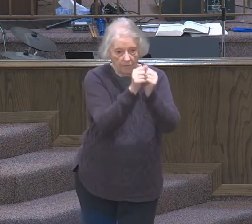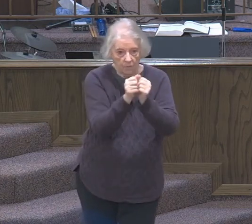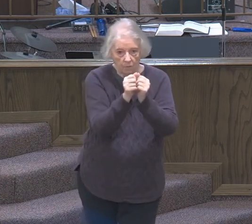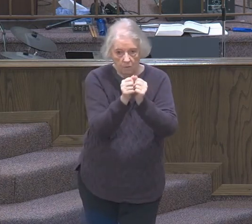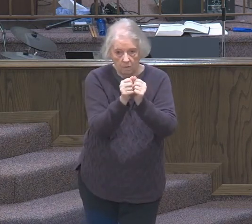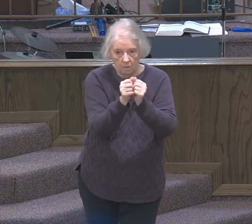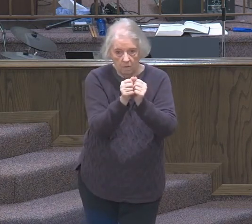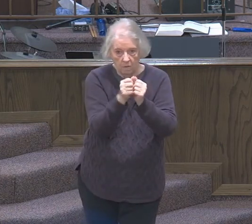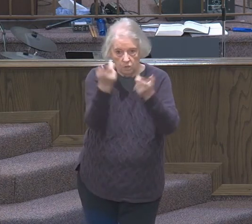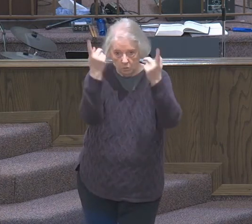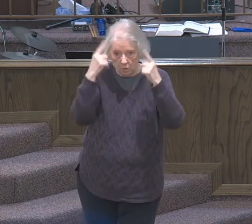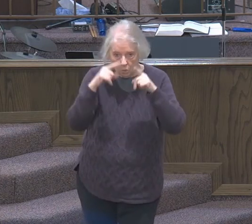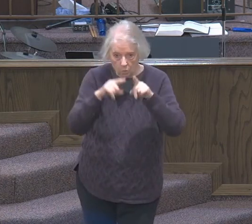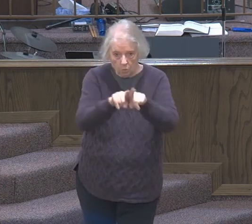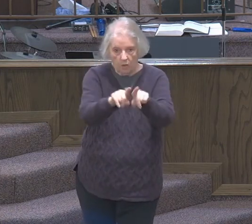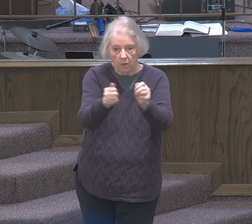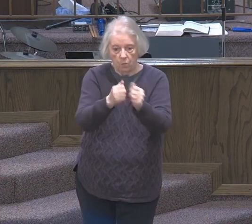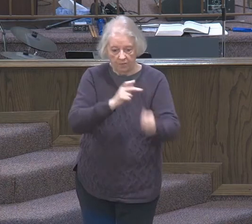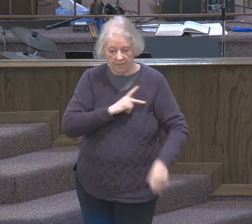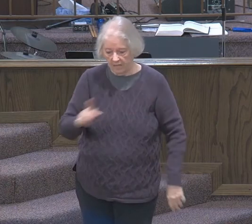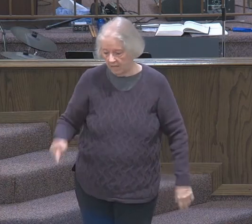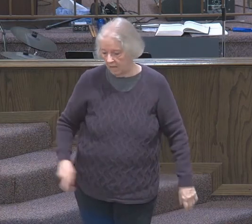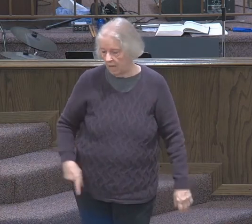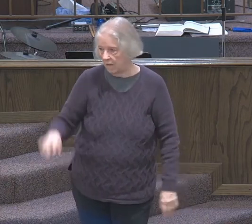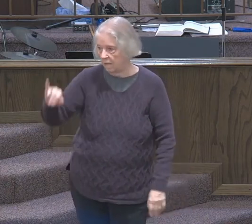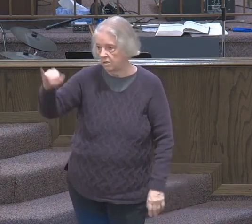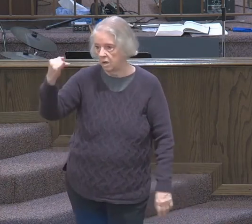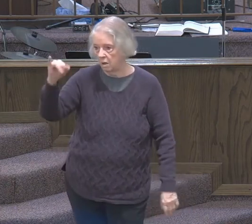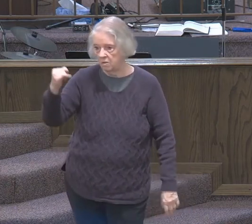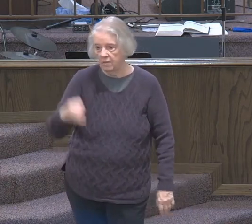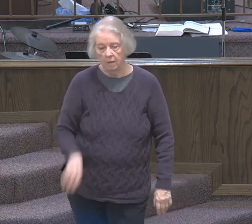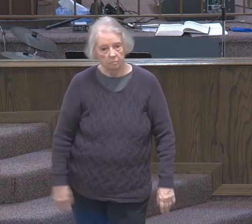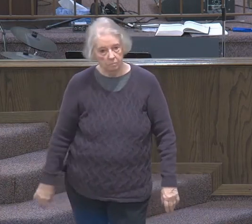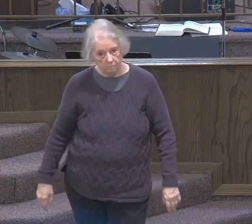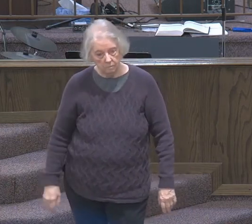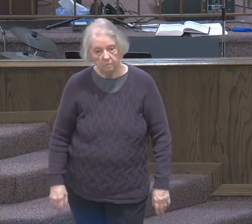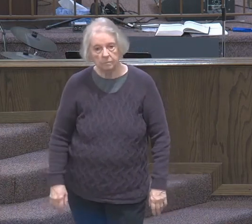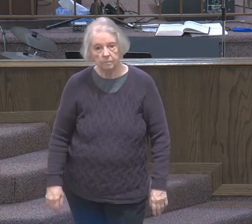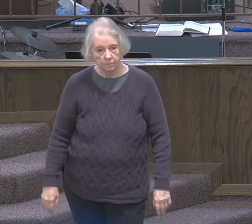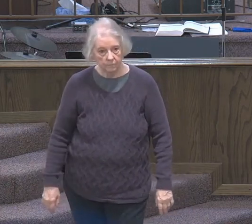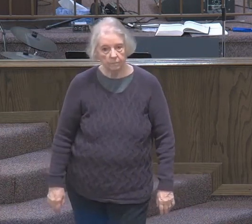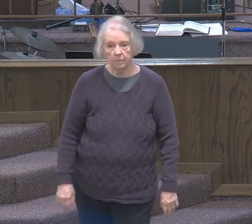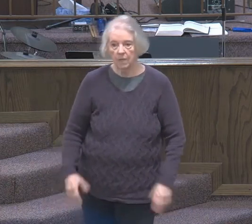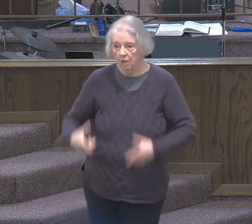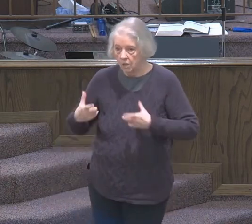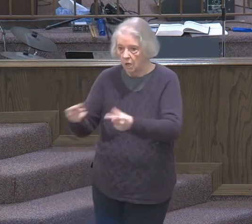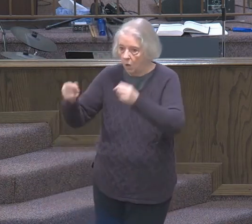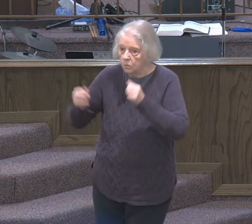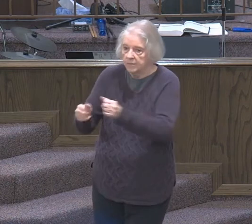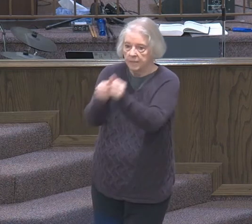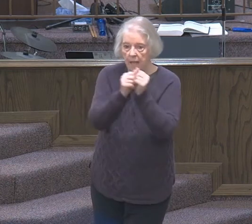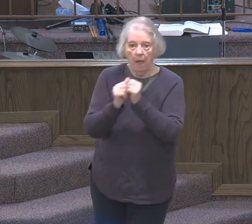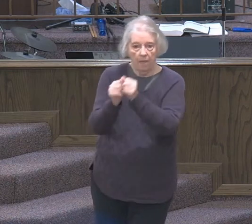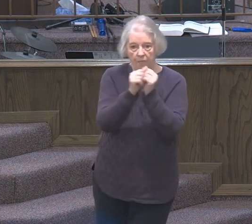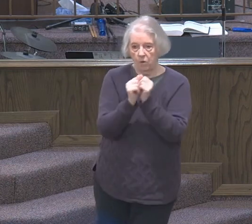set himself to seek the Lord. Verse 4, Judah gathered together to ask help from the Lord. And Judah,